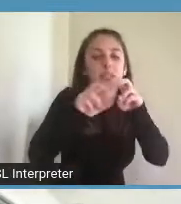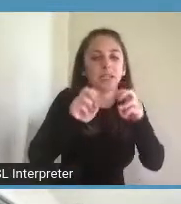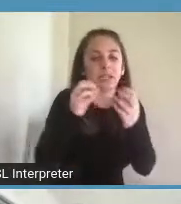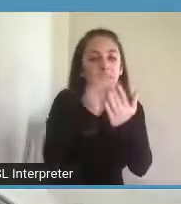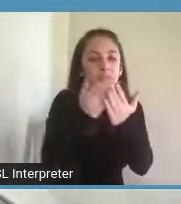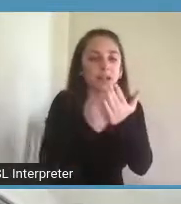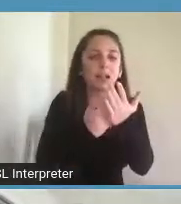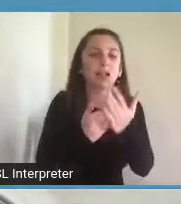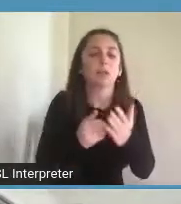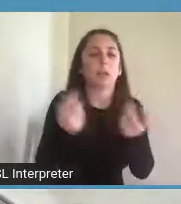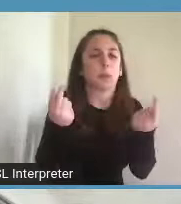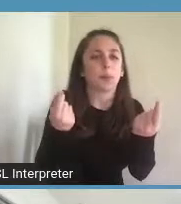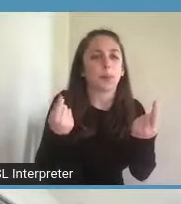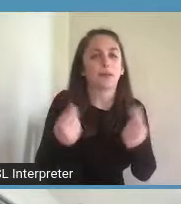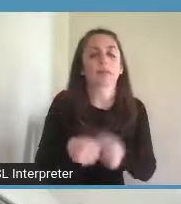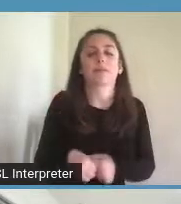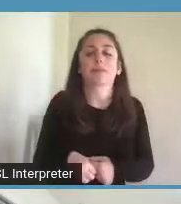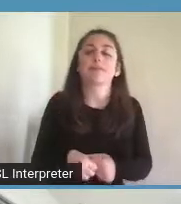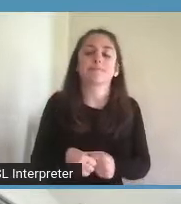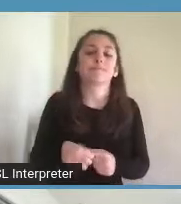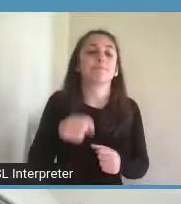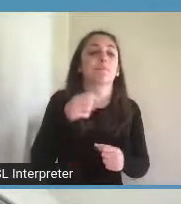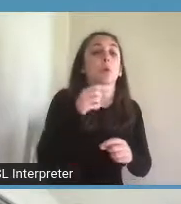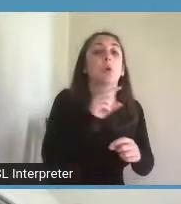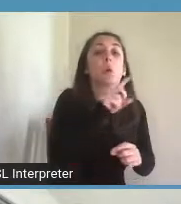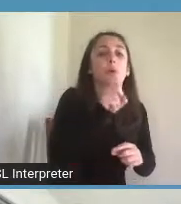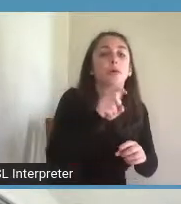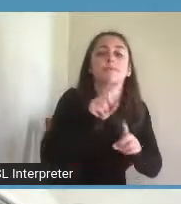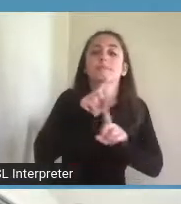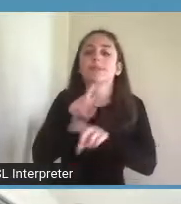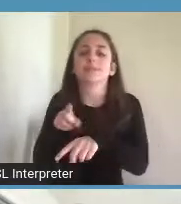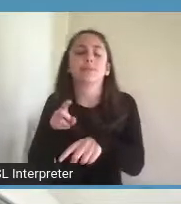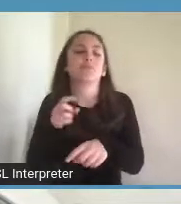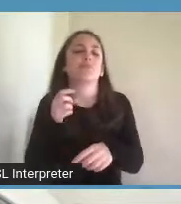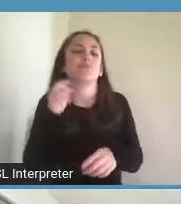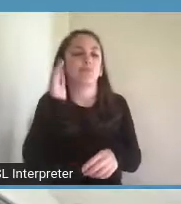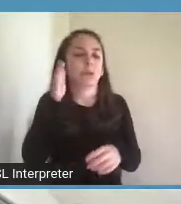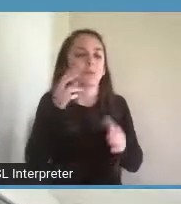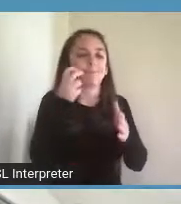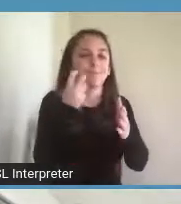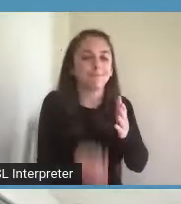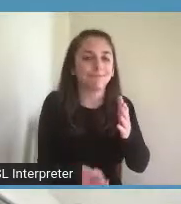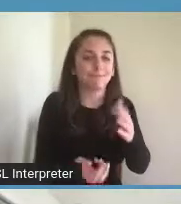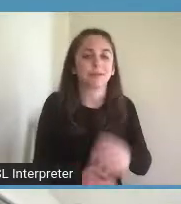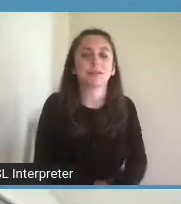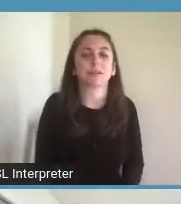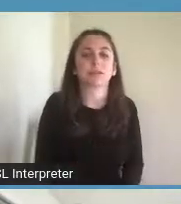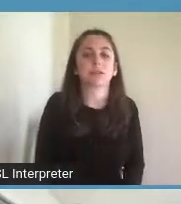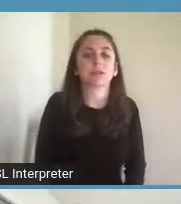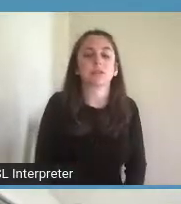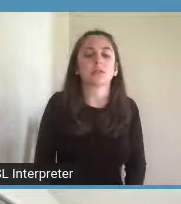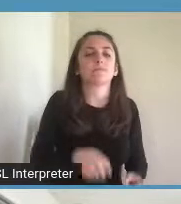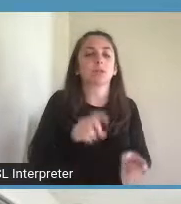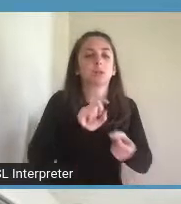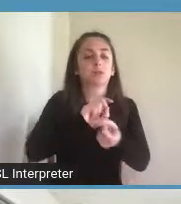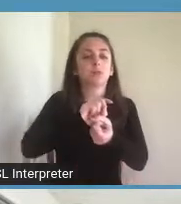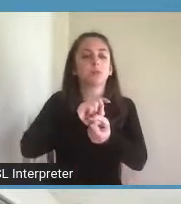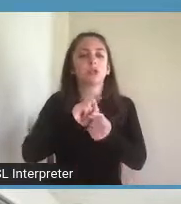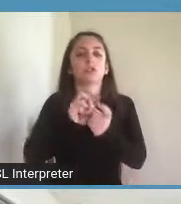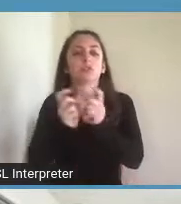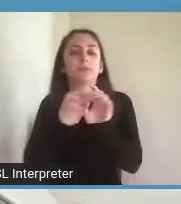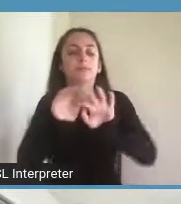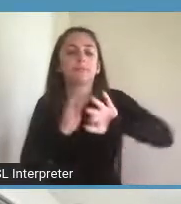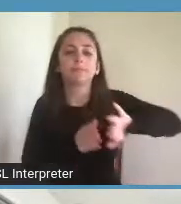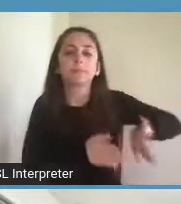more during Q&A. So I'm switching over here to what you can learn from the